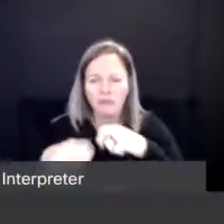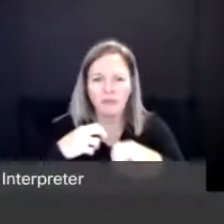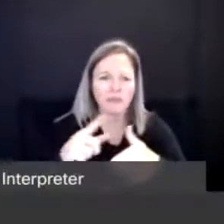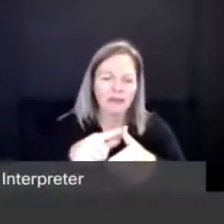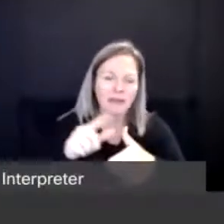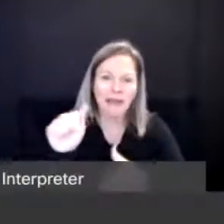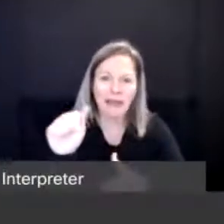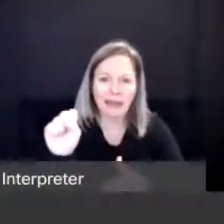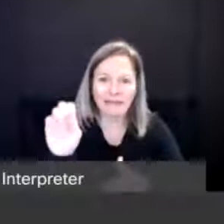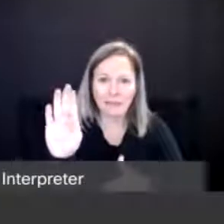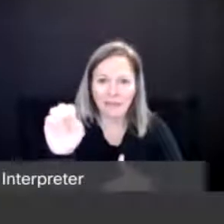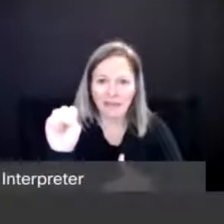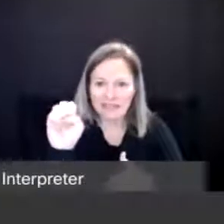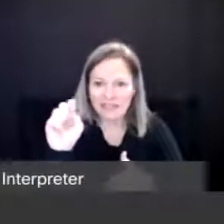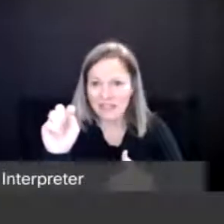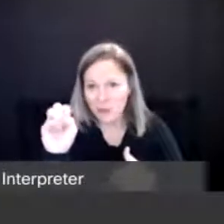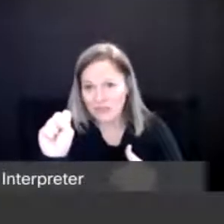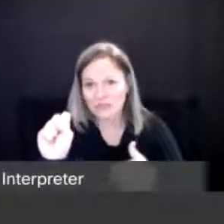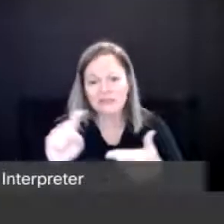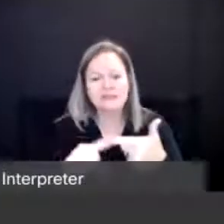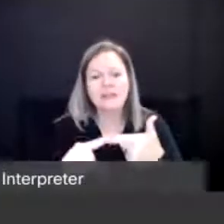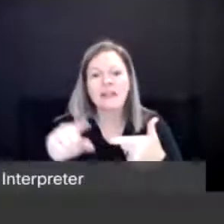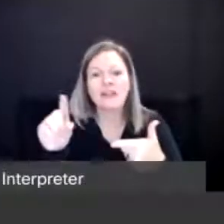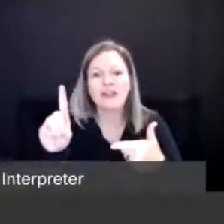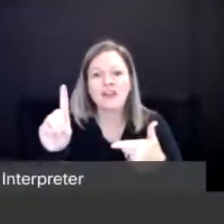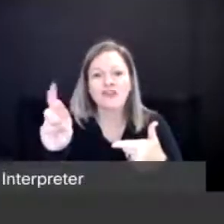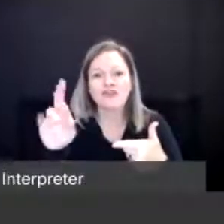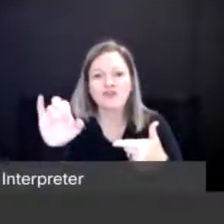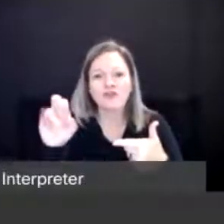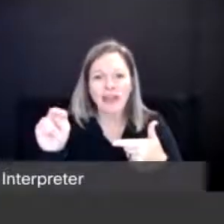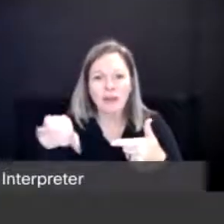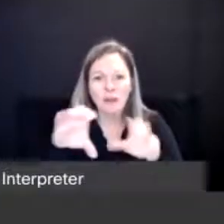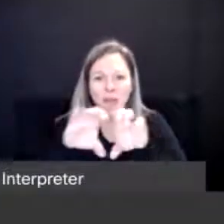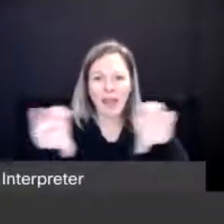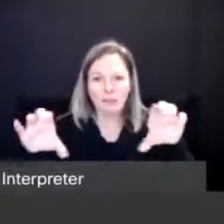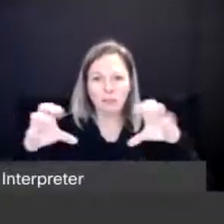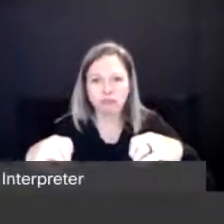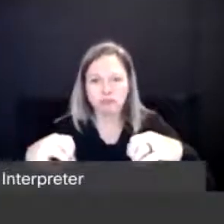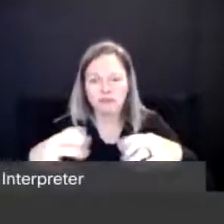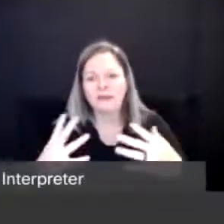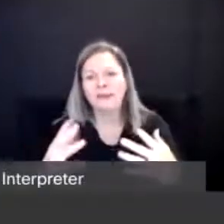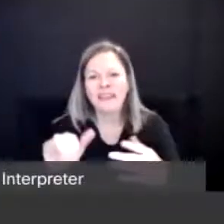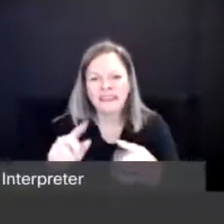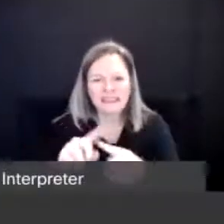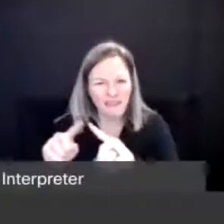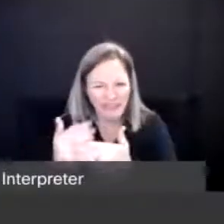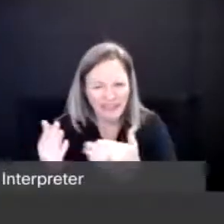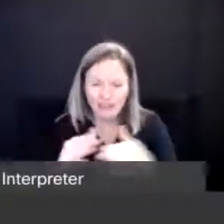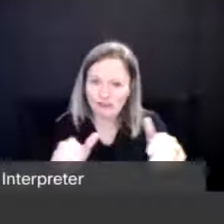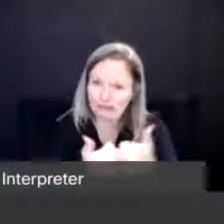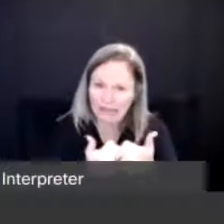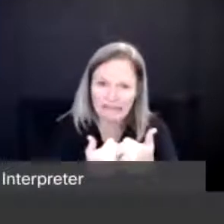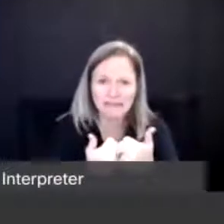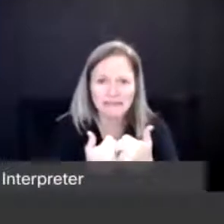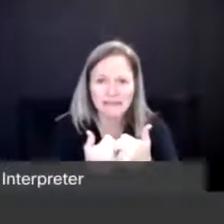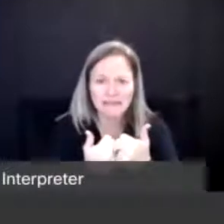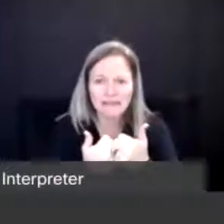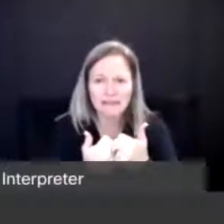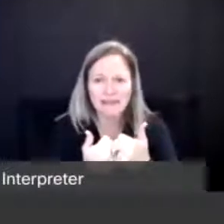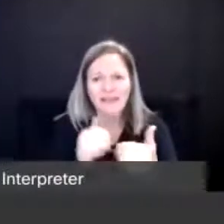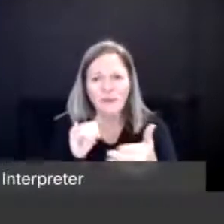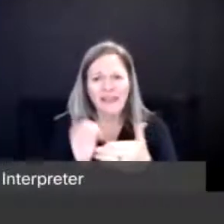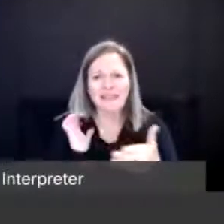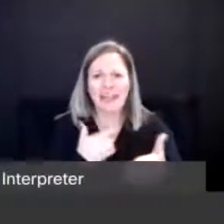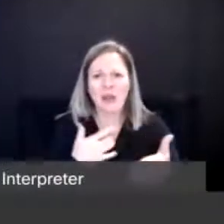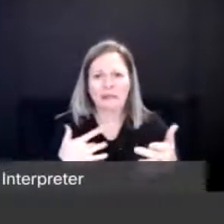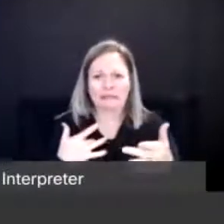a drain pipe caving in, and those things are really challenging. So that's really the sense of urgency that I